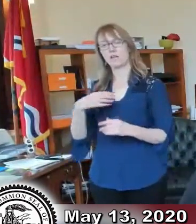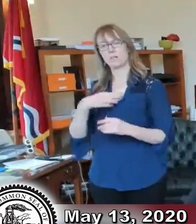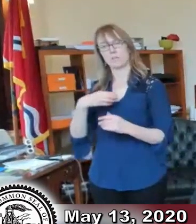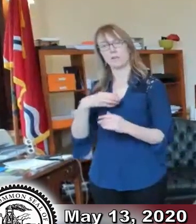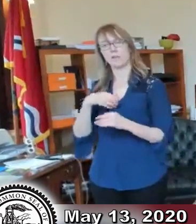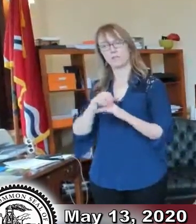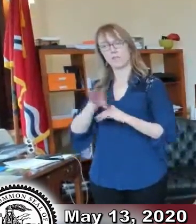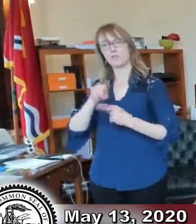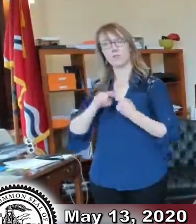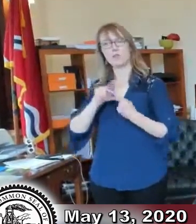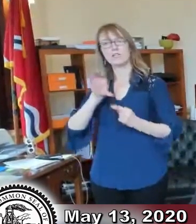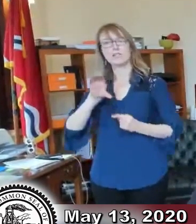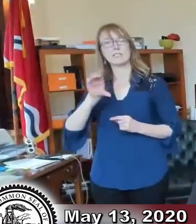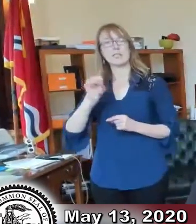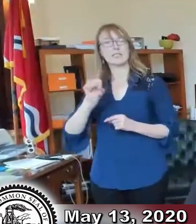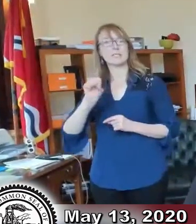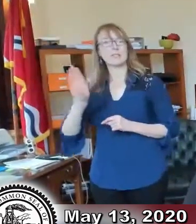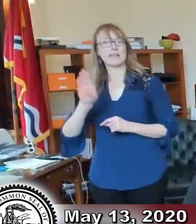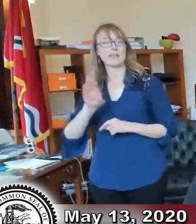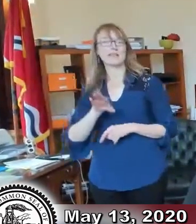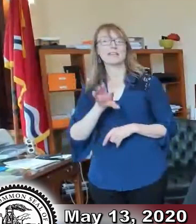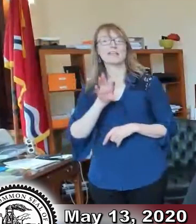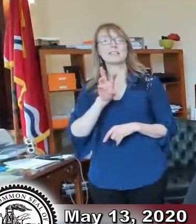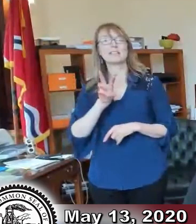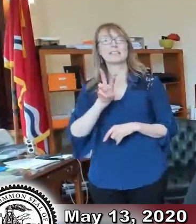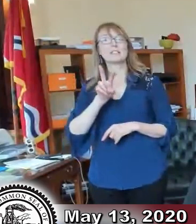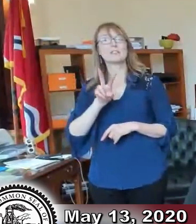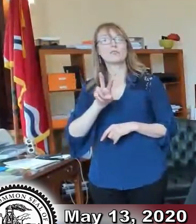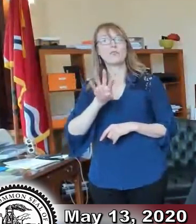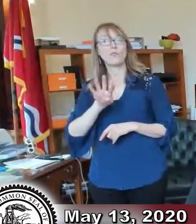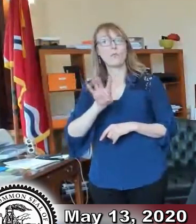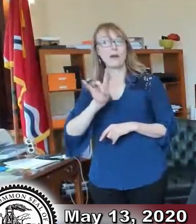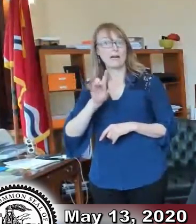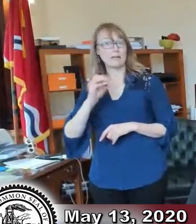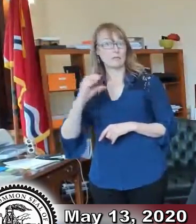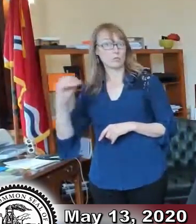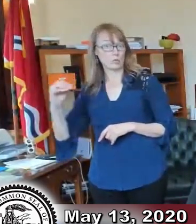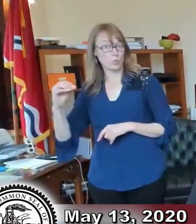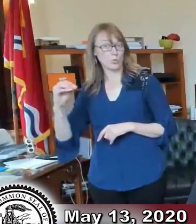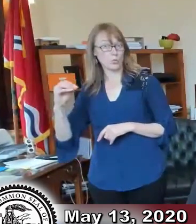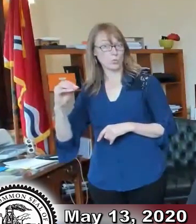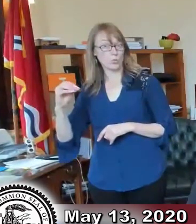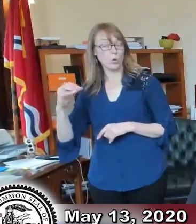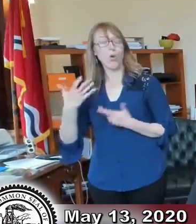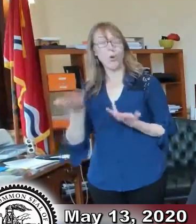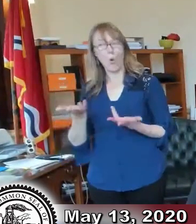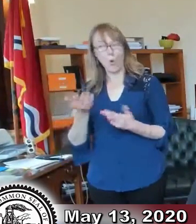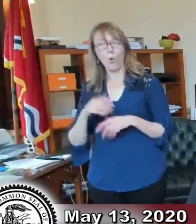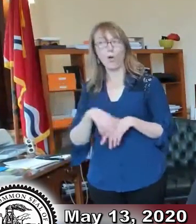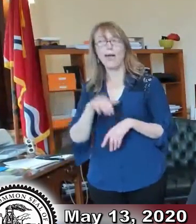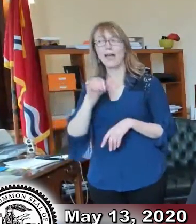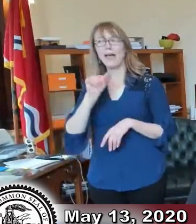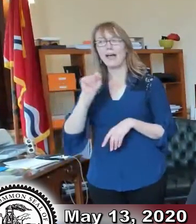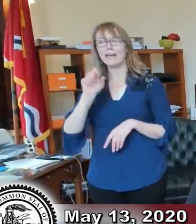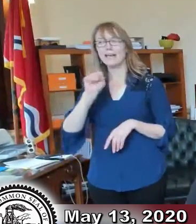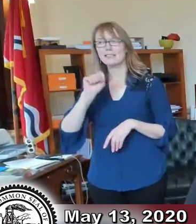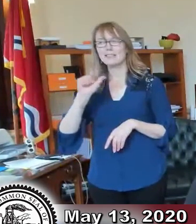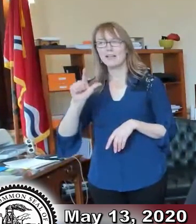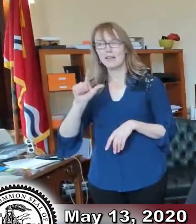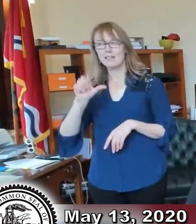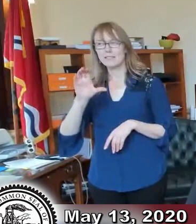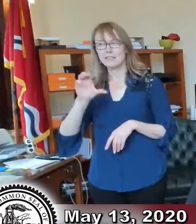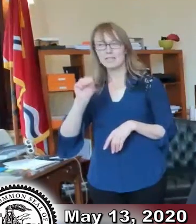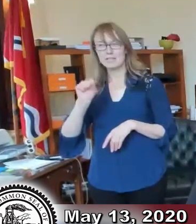CSB. CSB is 622-4800, or it's at